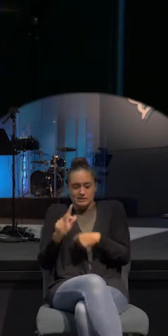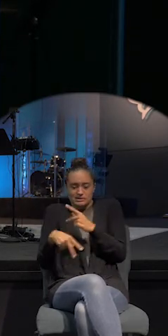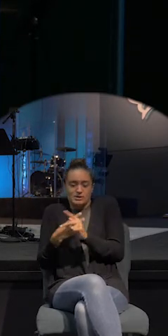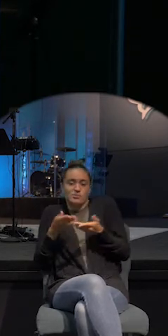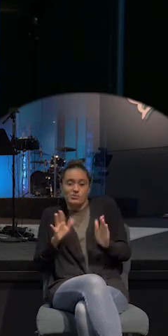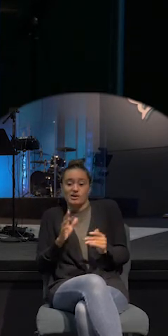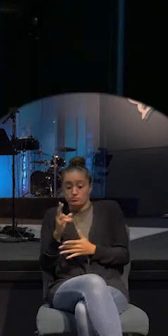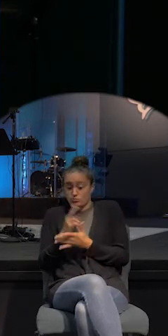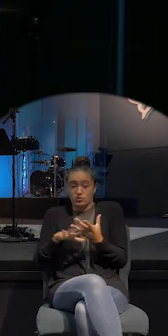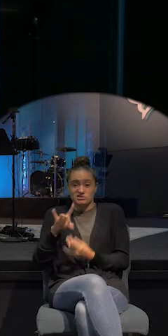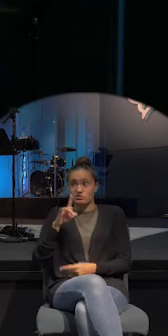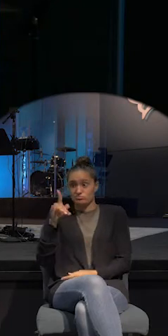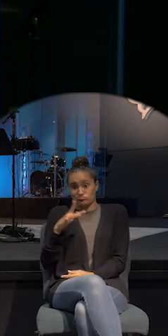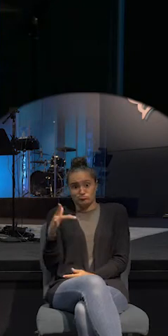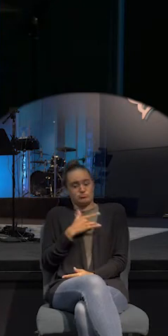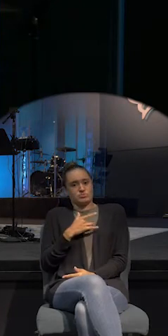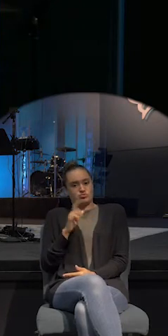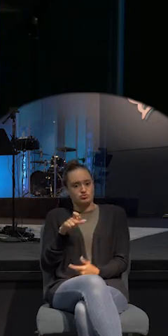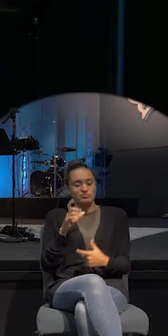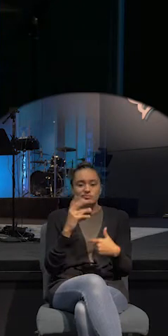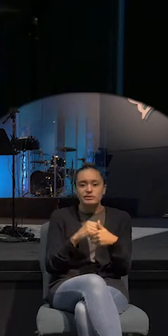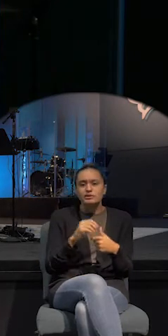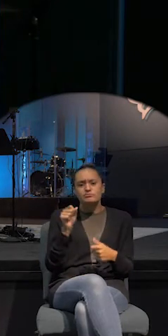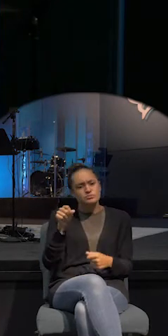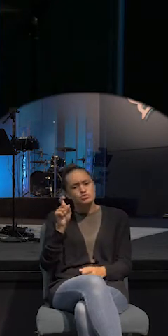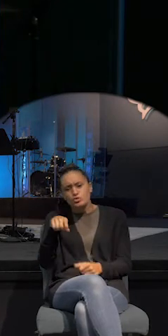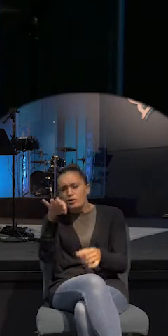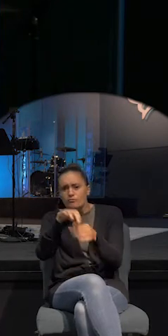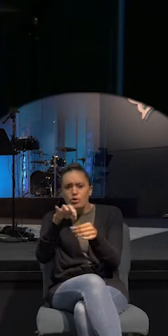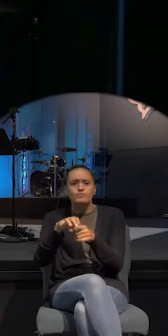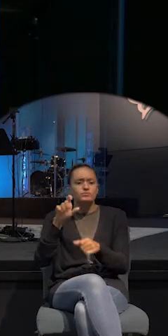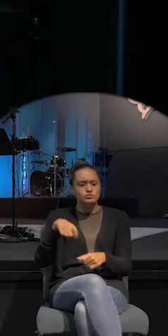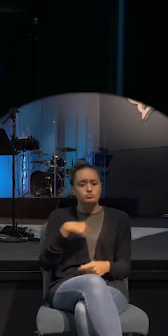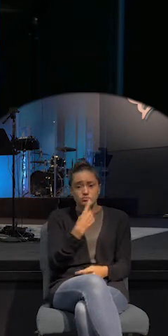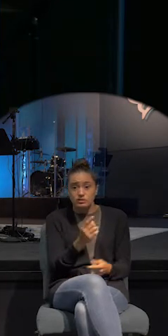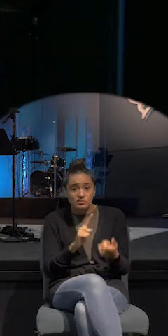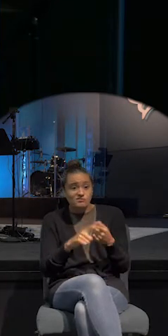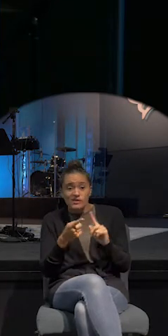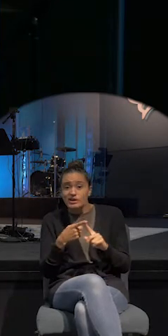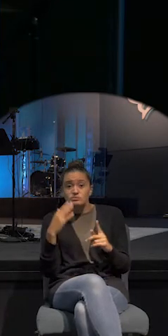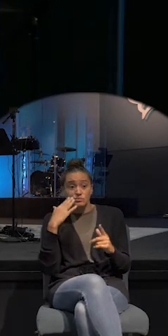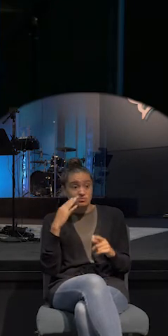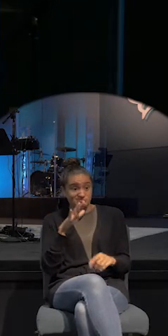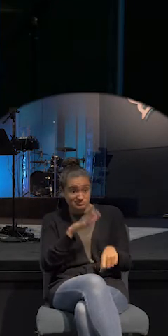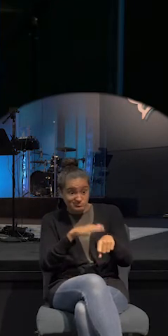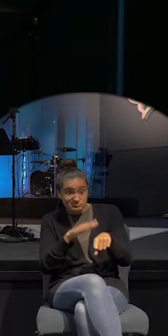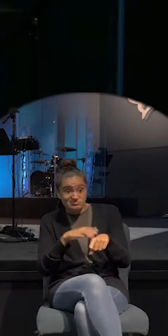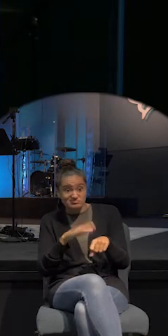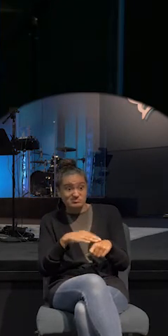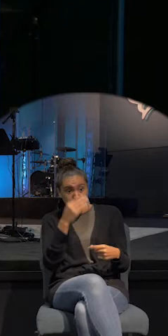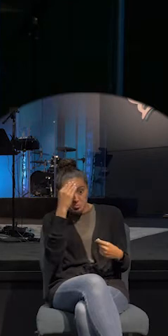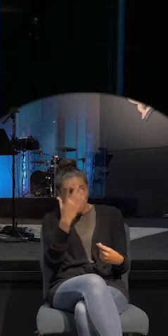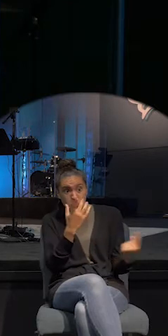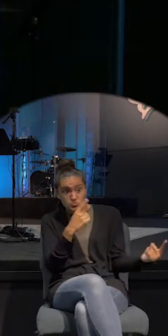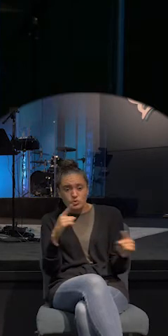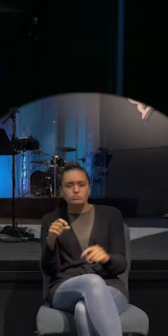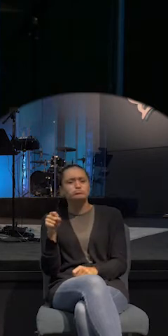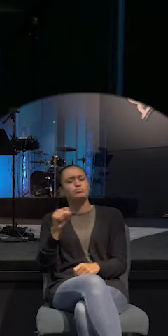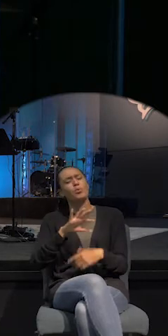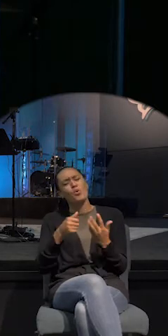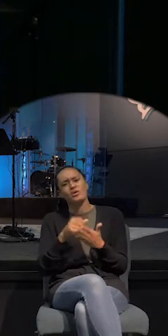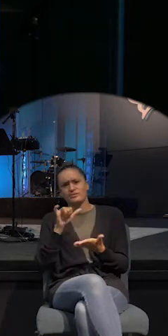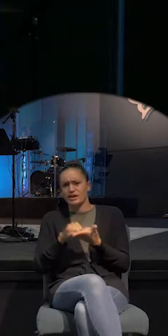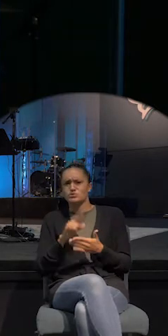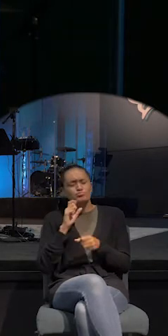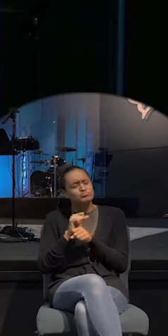and the Holy Spirit leads us to. Yes, we should be voting. Yes, we should be telling our friends, you know, be aware of the times. Yes, all of that is a yes